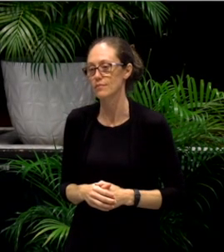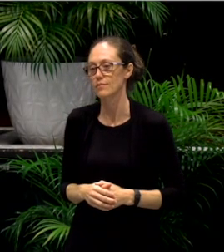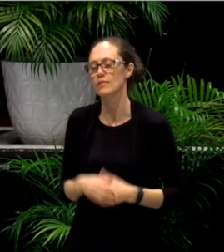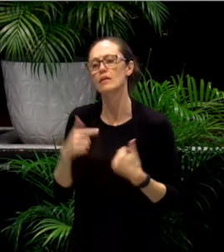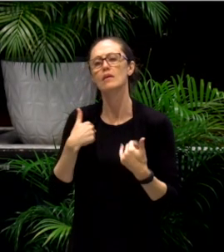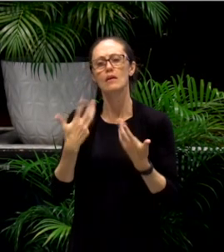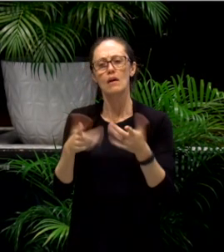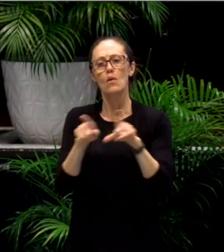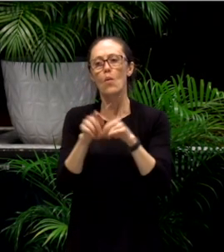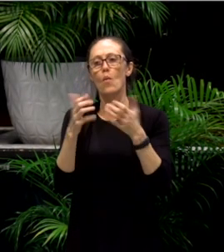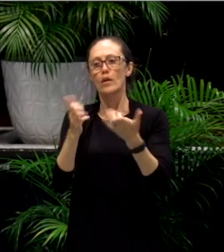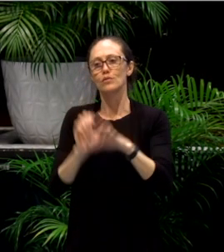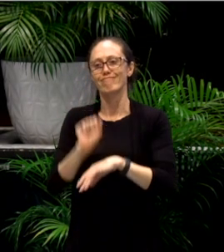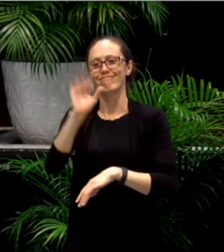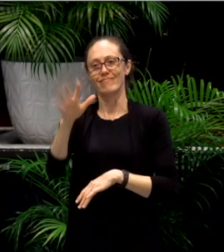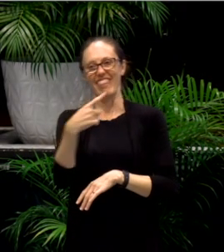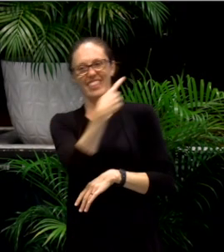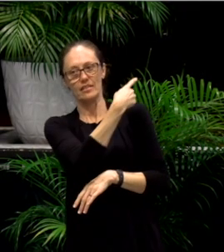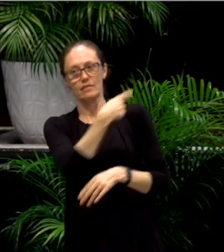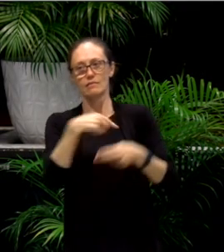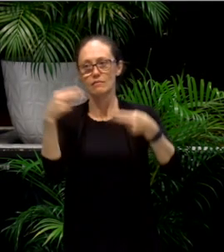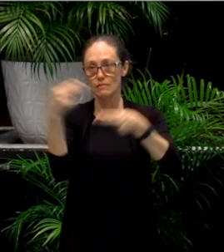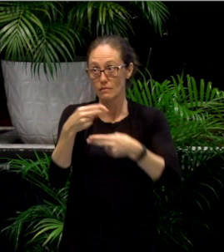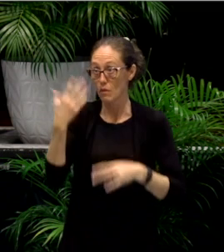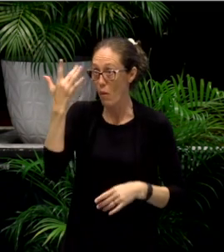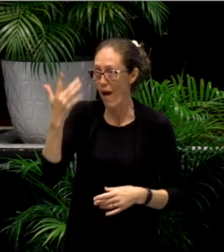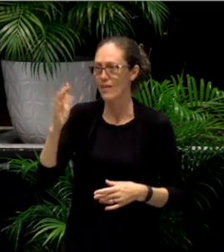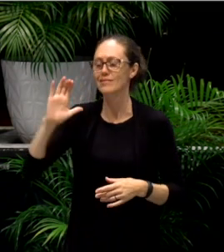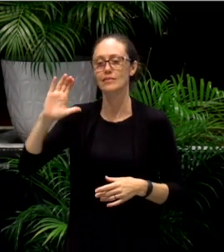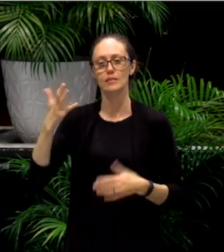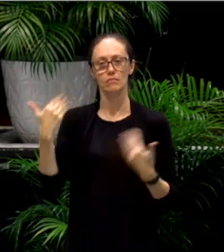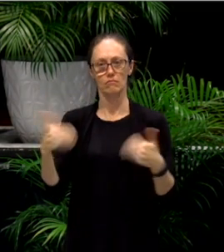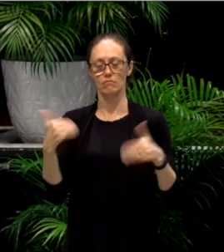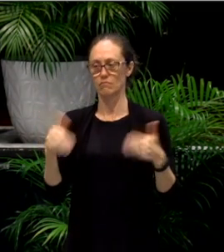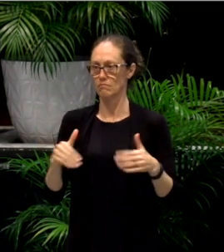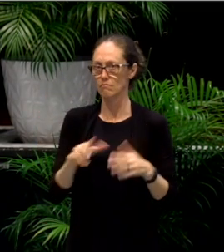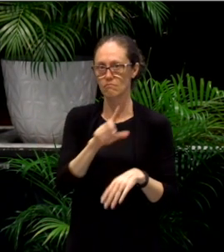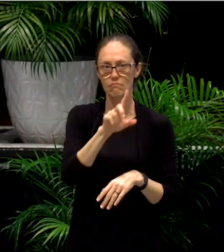I wanted to throw this particular slide in there because there's some confusing,